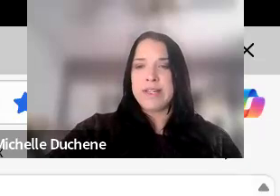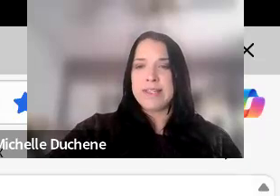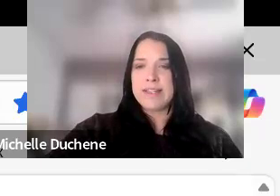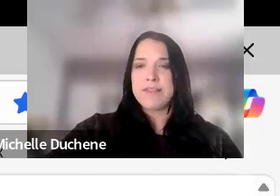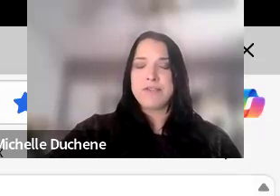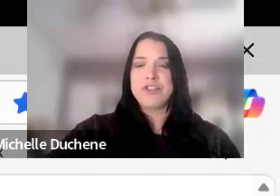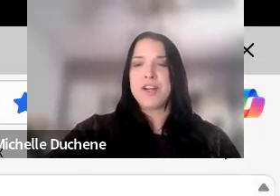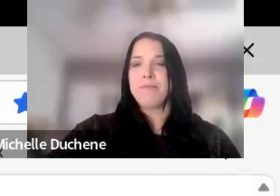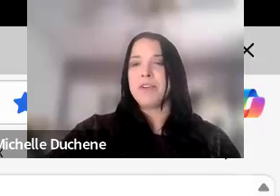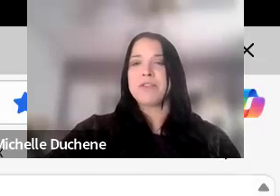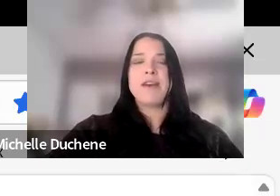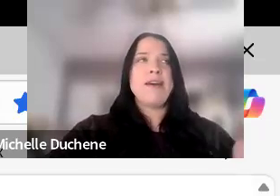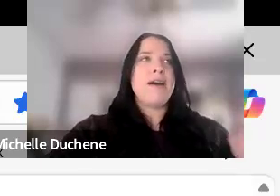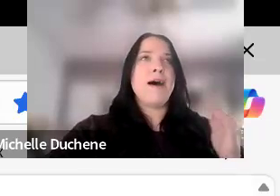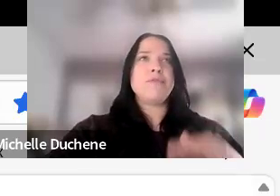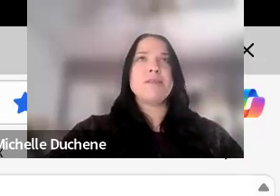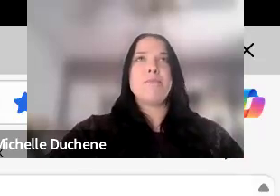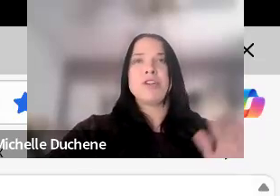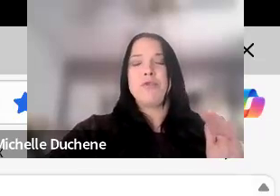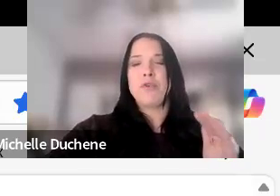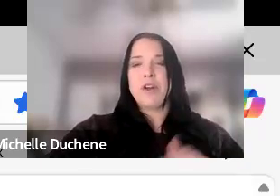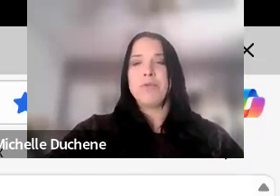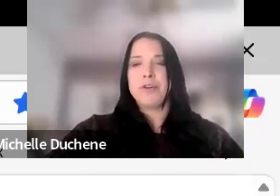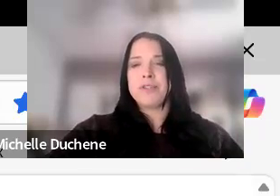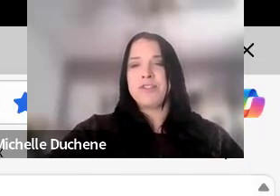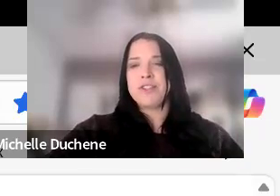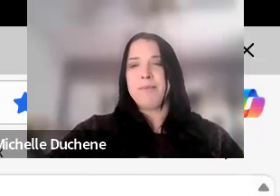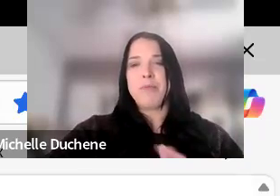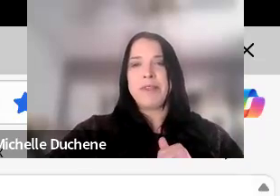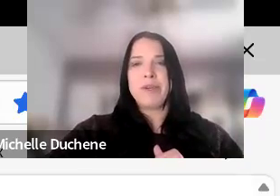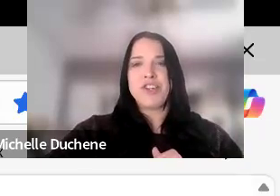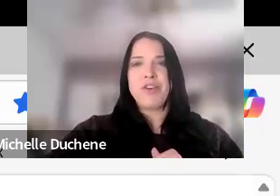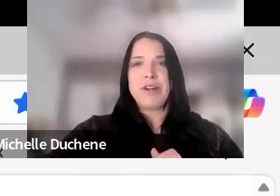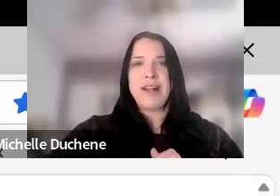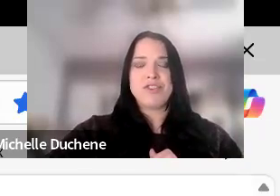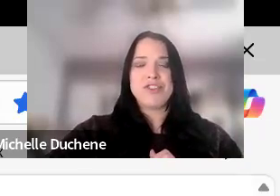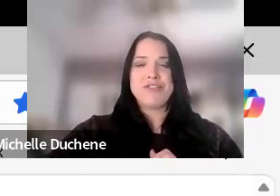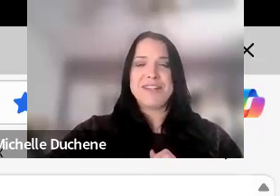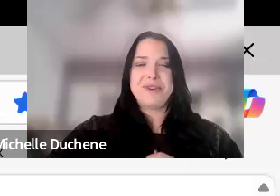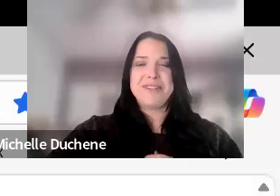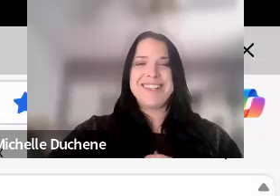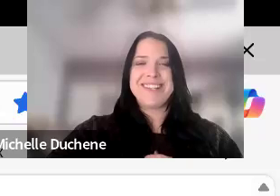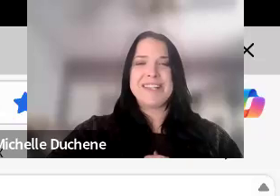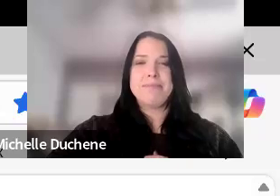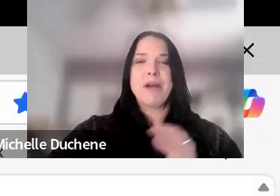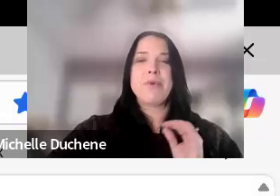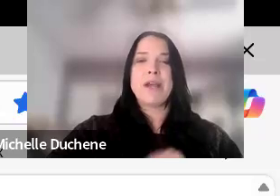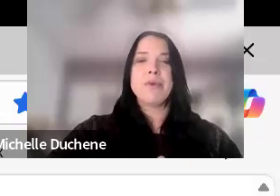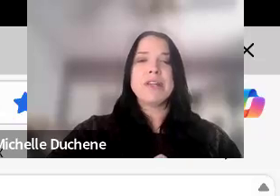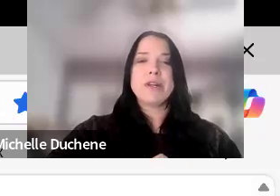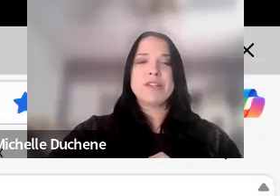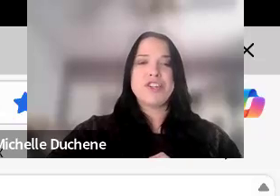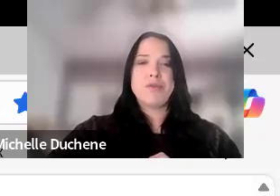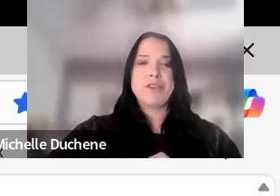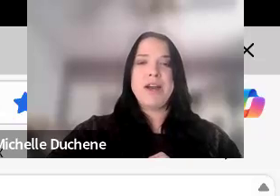for the quality incentive. So there's check marks for, and I'll pull those. I'm hoping that we share it. It actually shares that screen once I select it. But